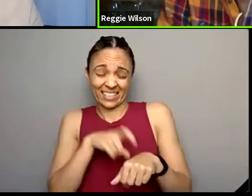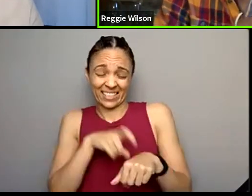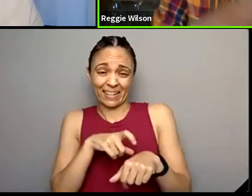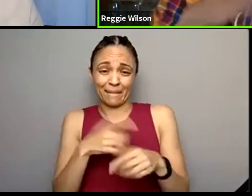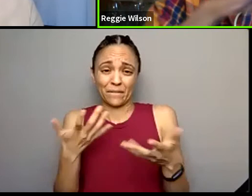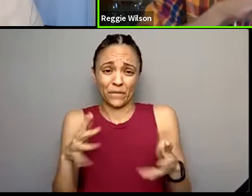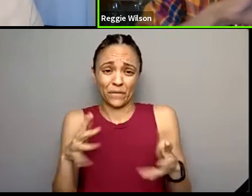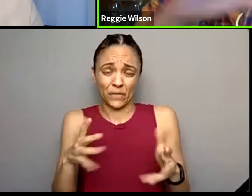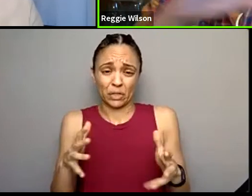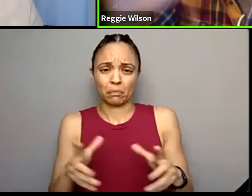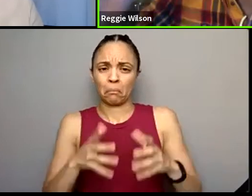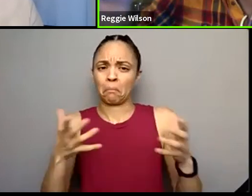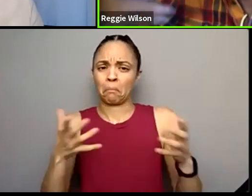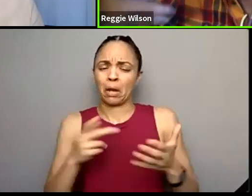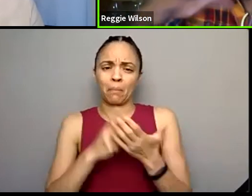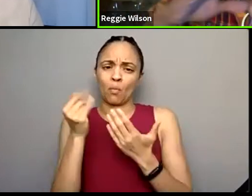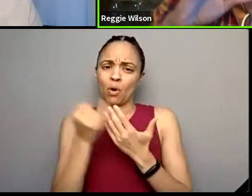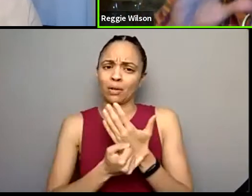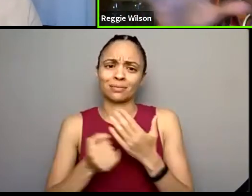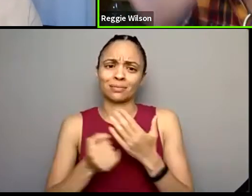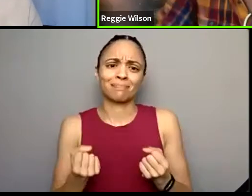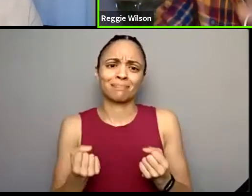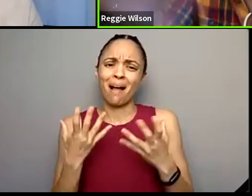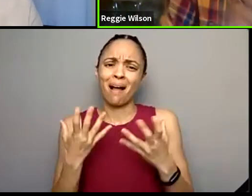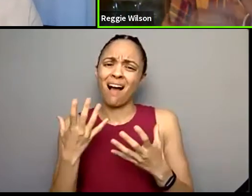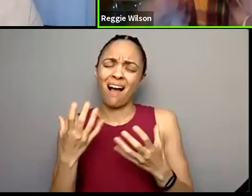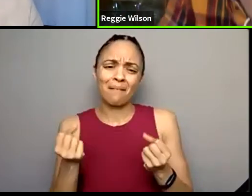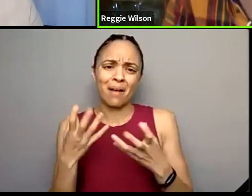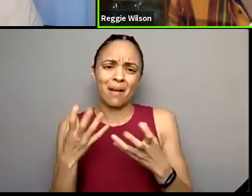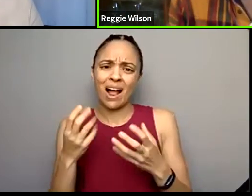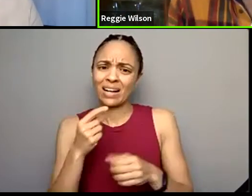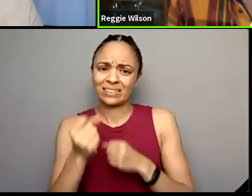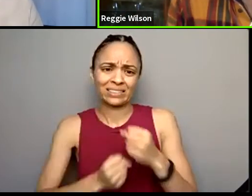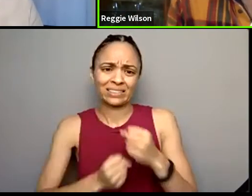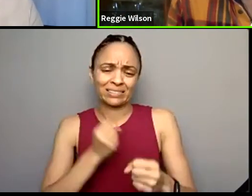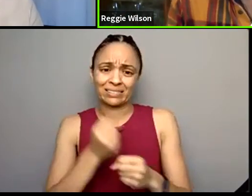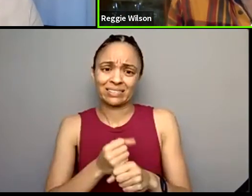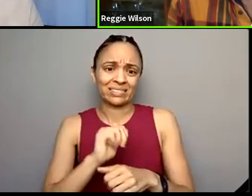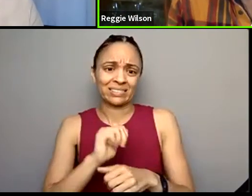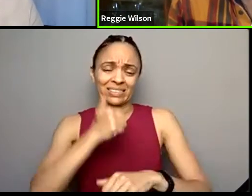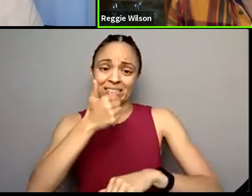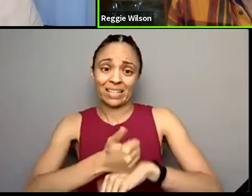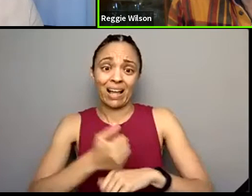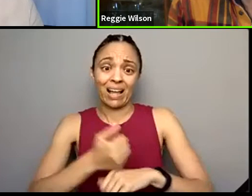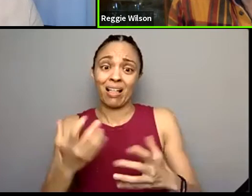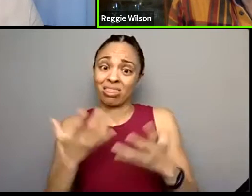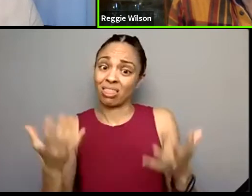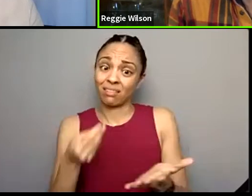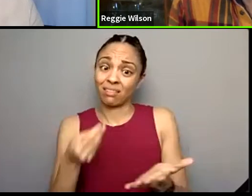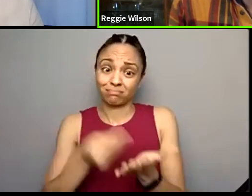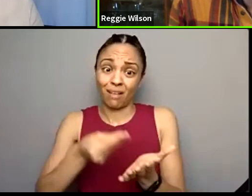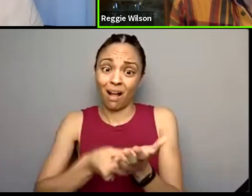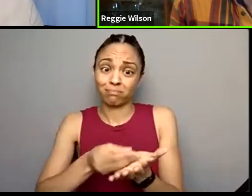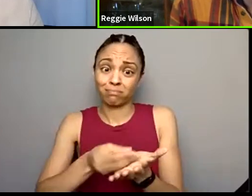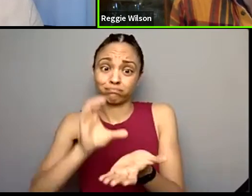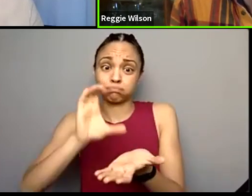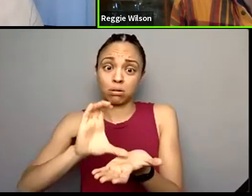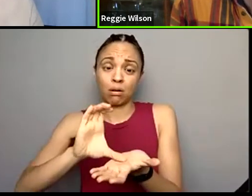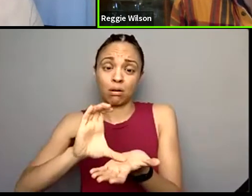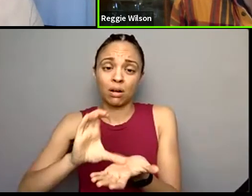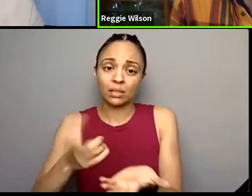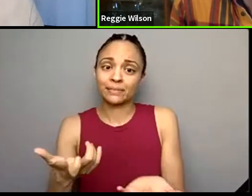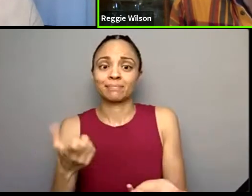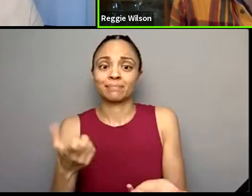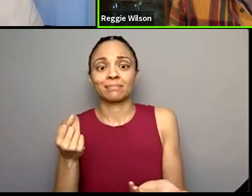from Trinidad. That was like this multi-year project, a lot of money from different places. And I just couldn't